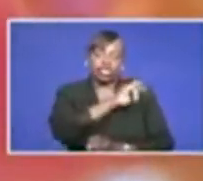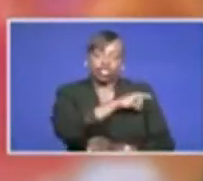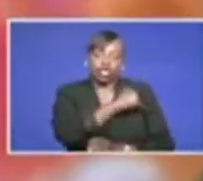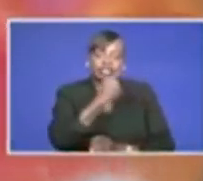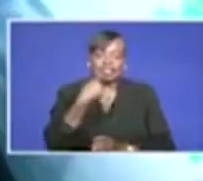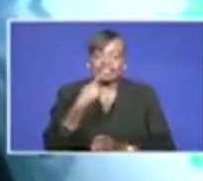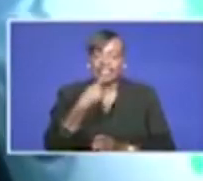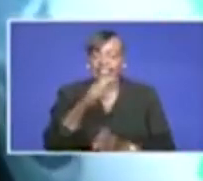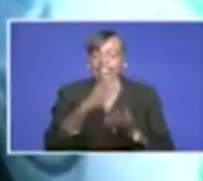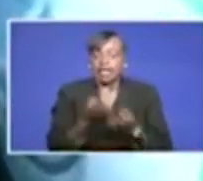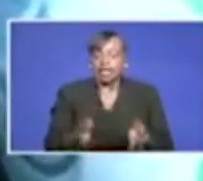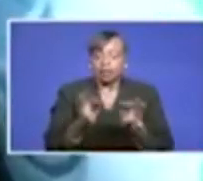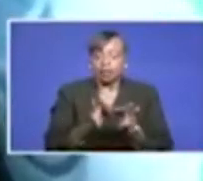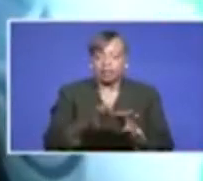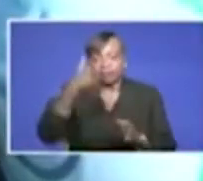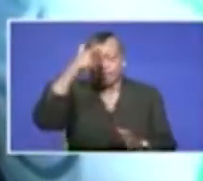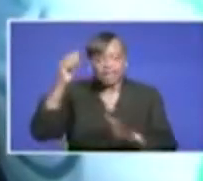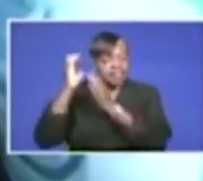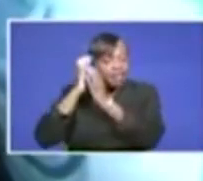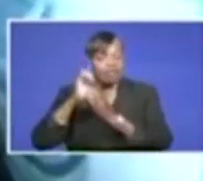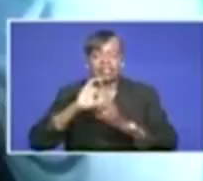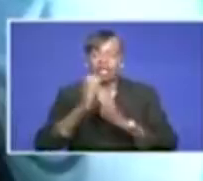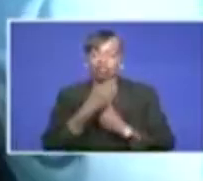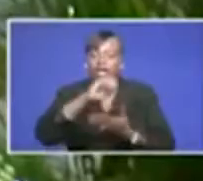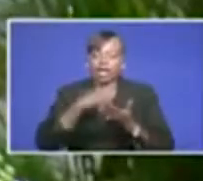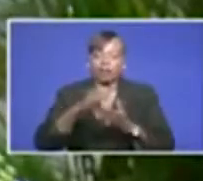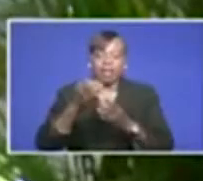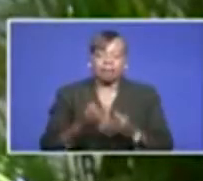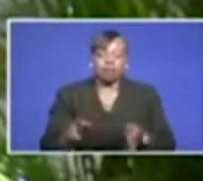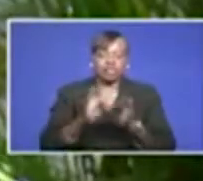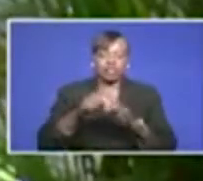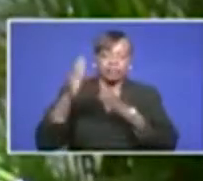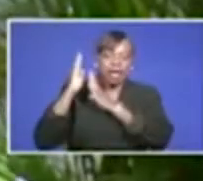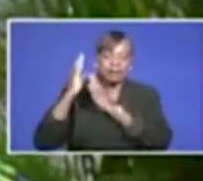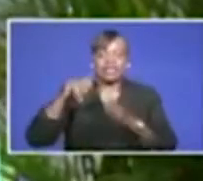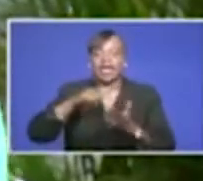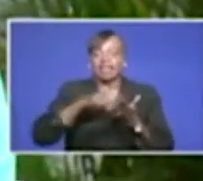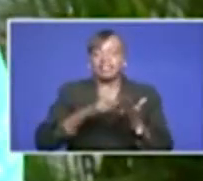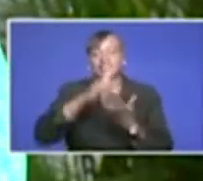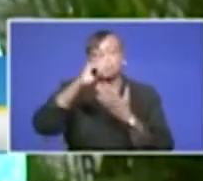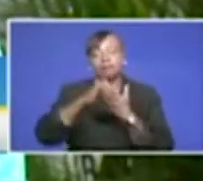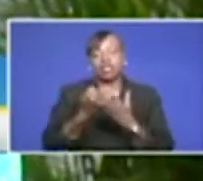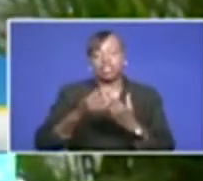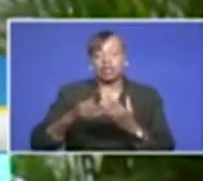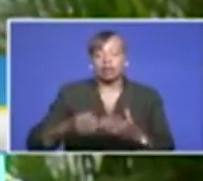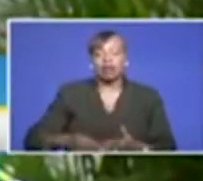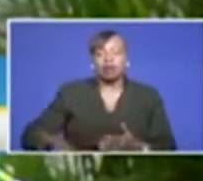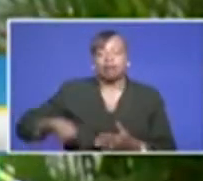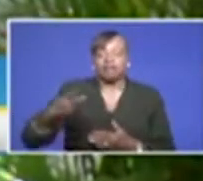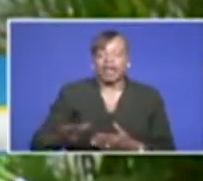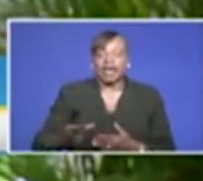initiative as conch is culturally and economically important to the Bahamas. This project provides support for 2